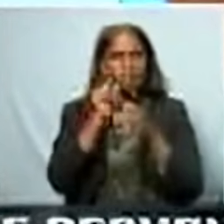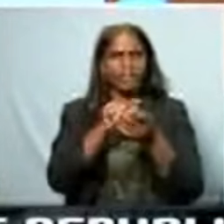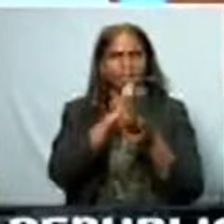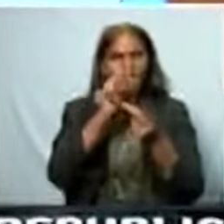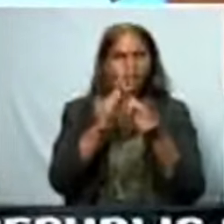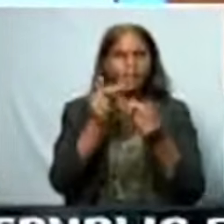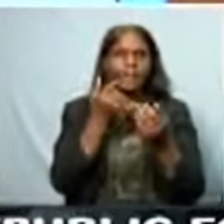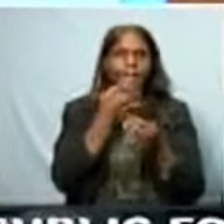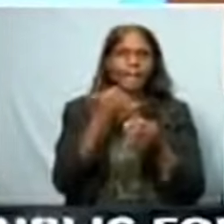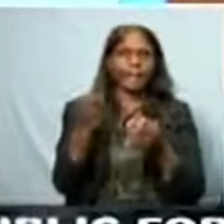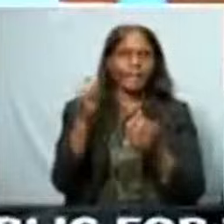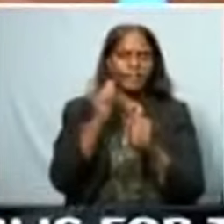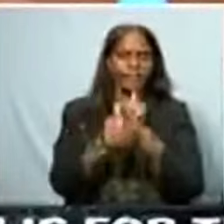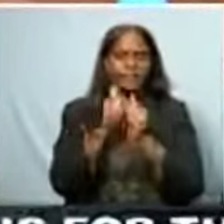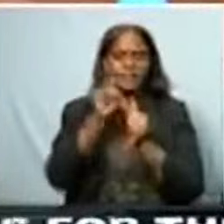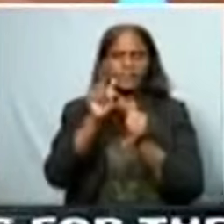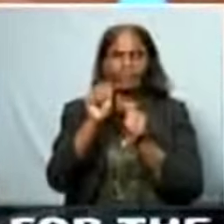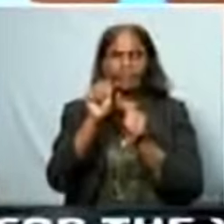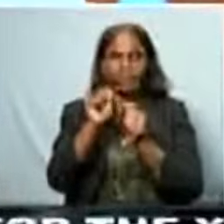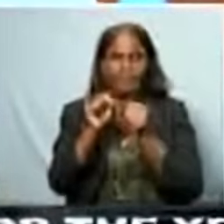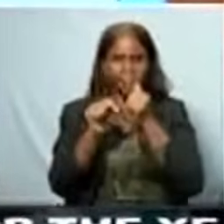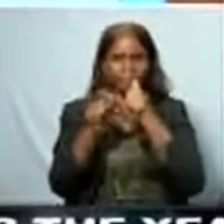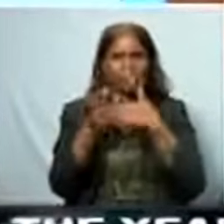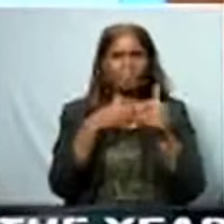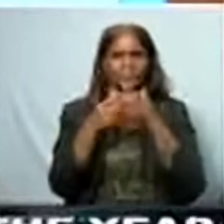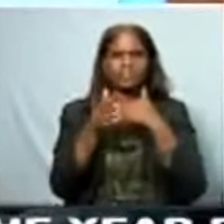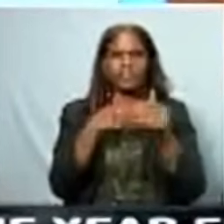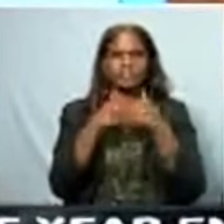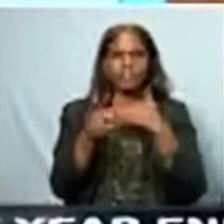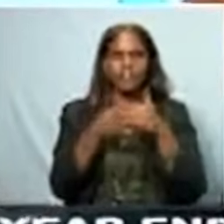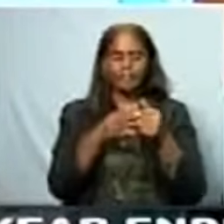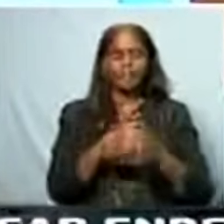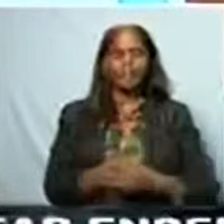of equipment which is VATable. It's simple as that.